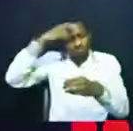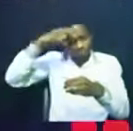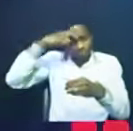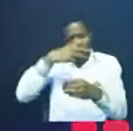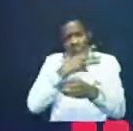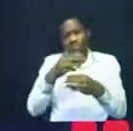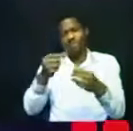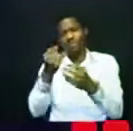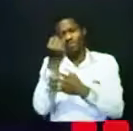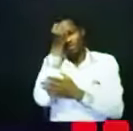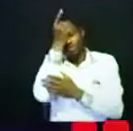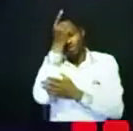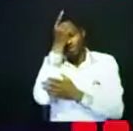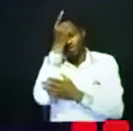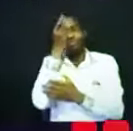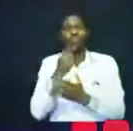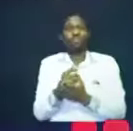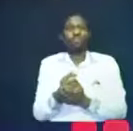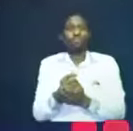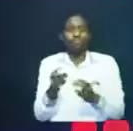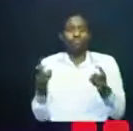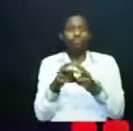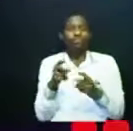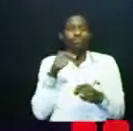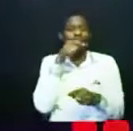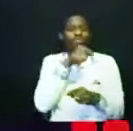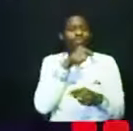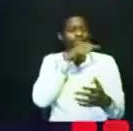So this is not the gift of the word of